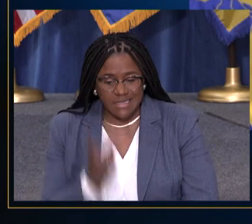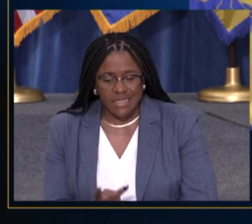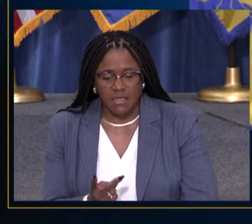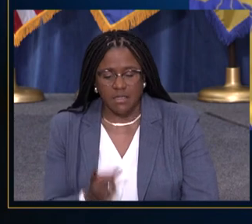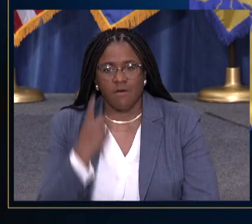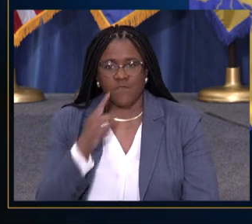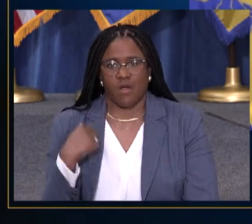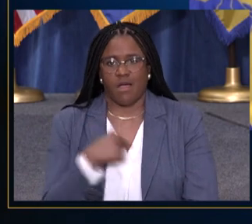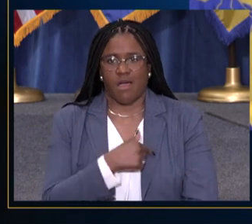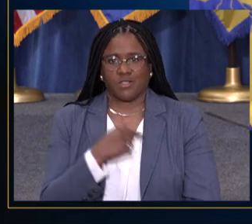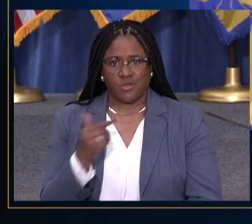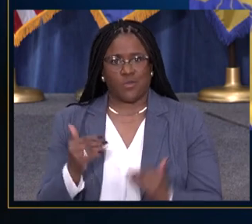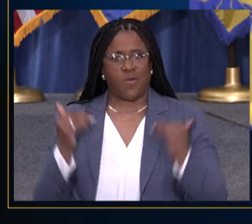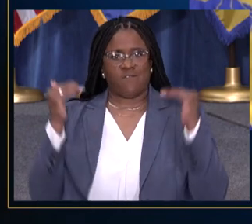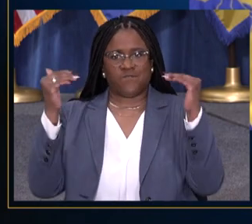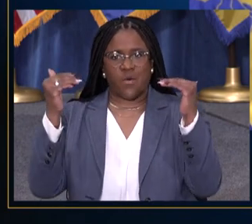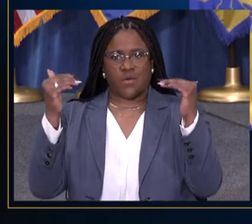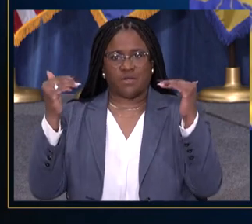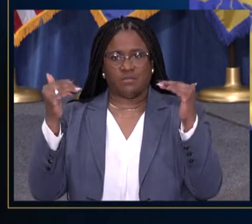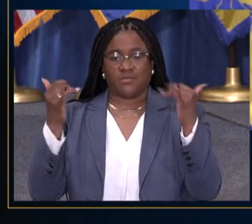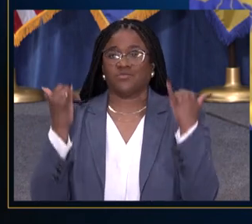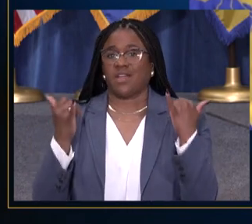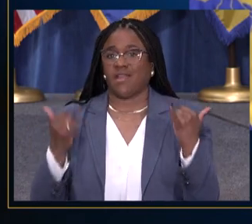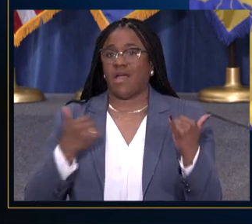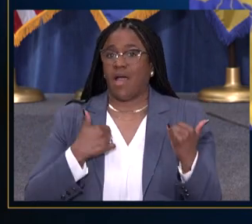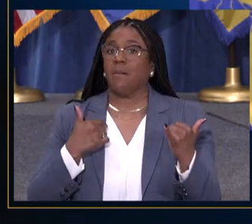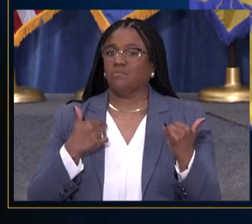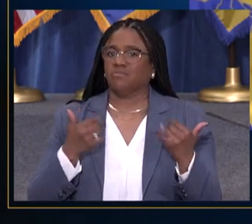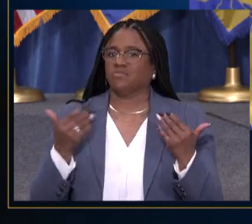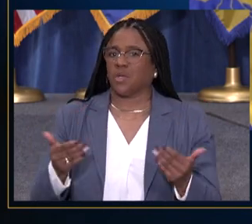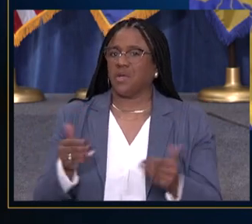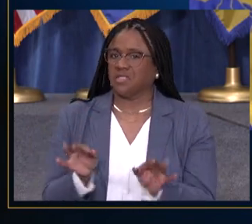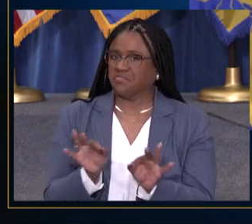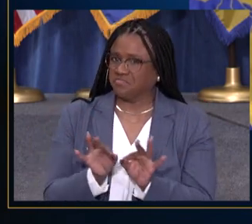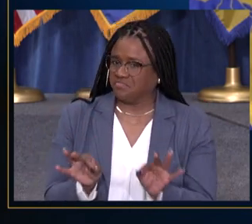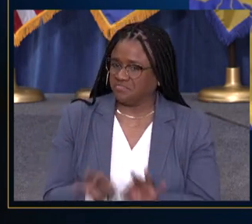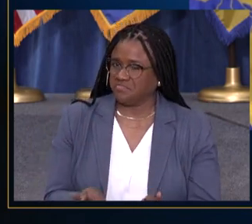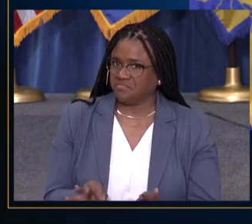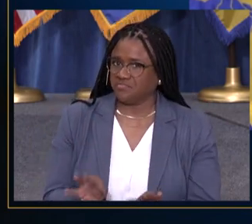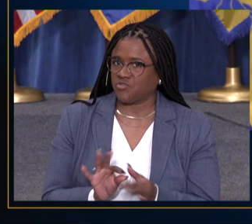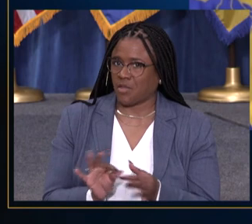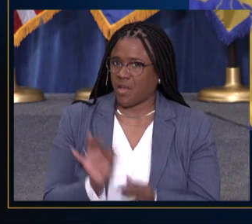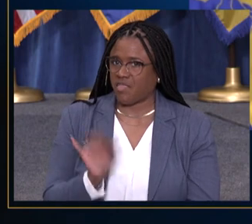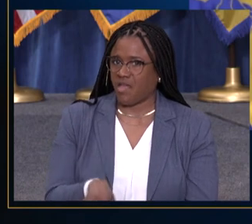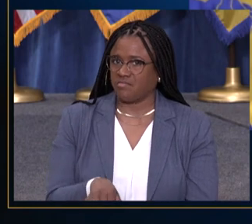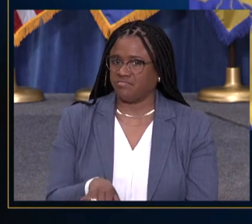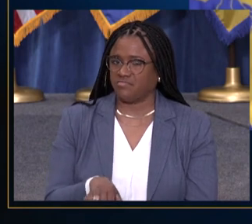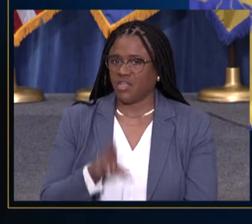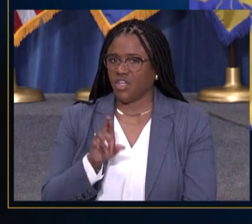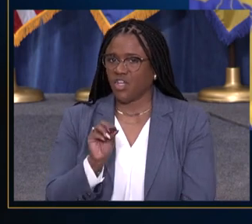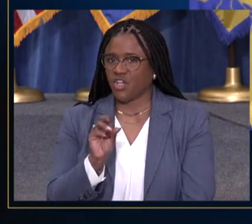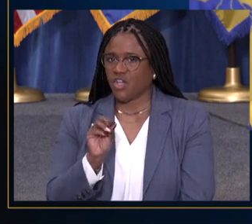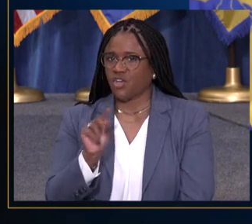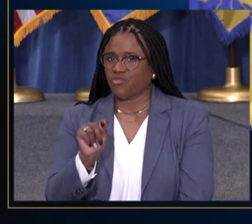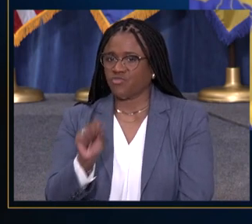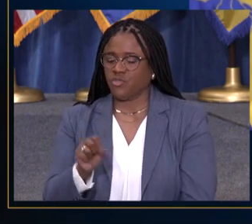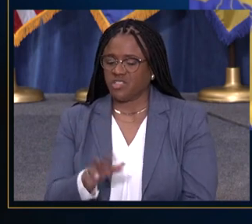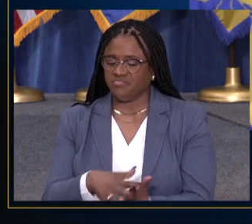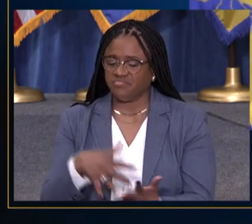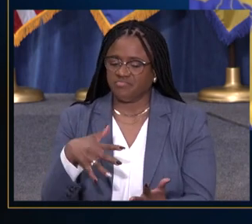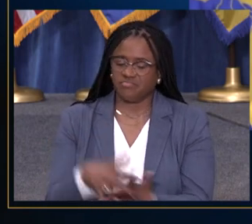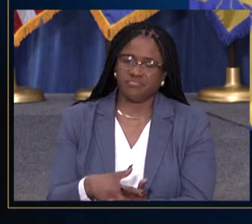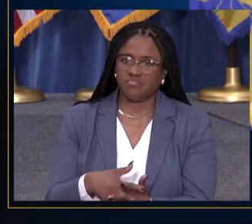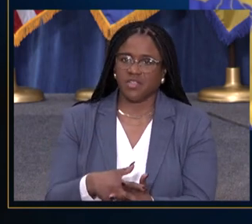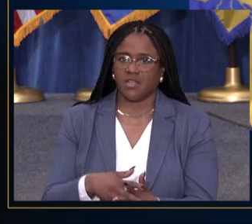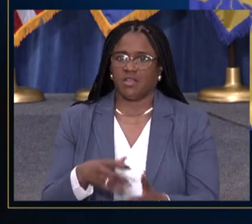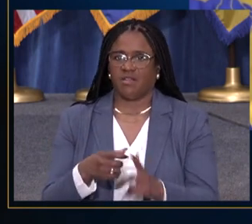move forward. So I'm going to take a little bit of time to go through that. The roots of racial disparities